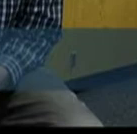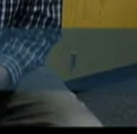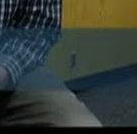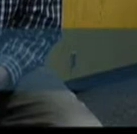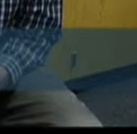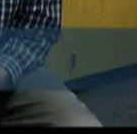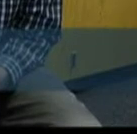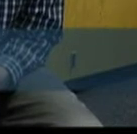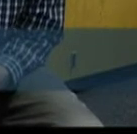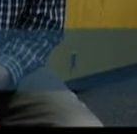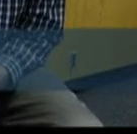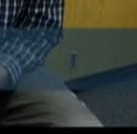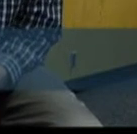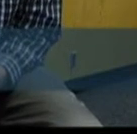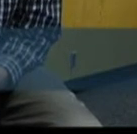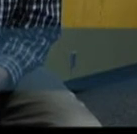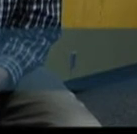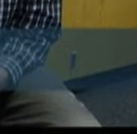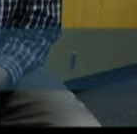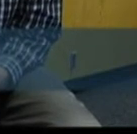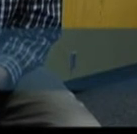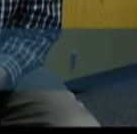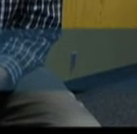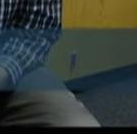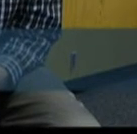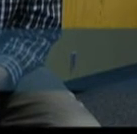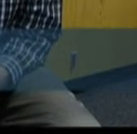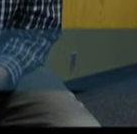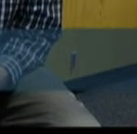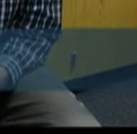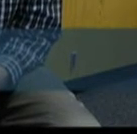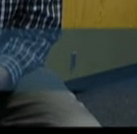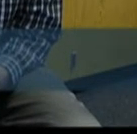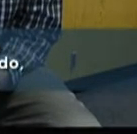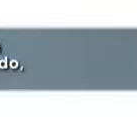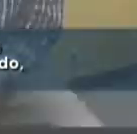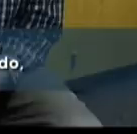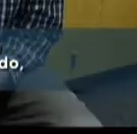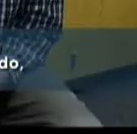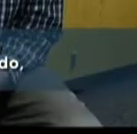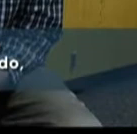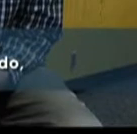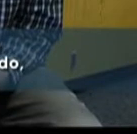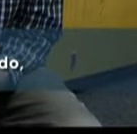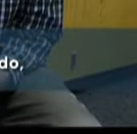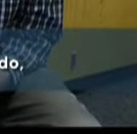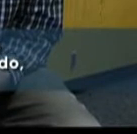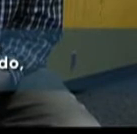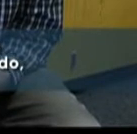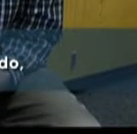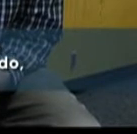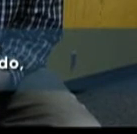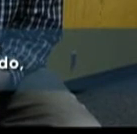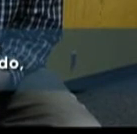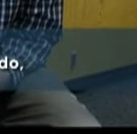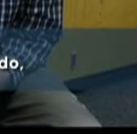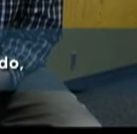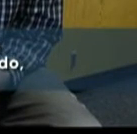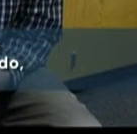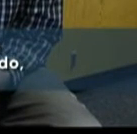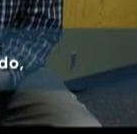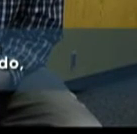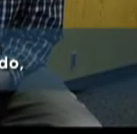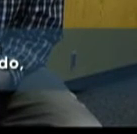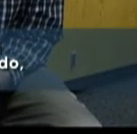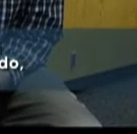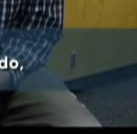parent to them, taking care of them, enforcing some rules at home. You want to encourage them to go as far as they can with